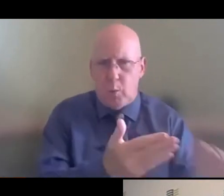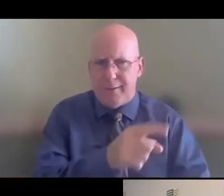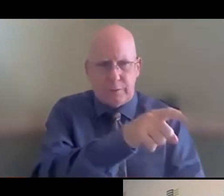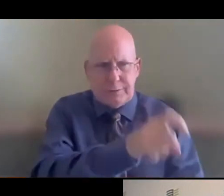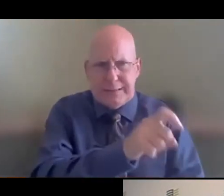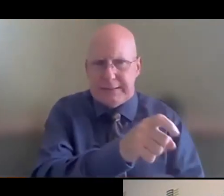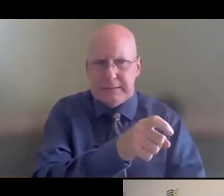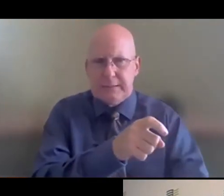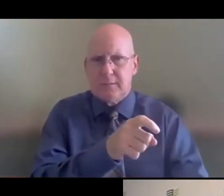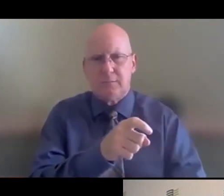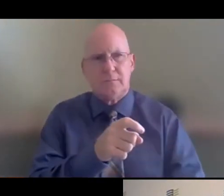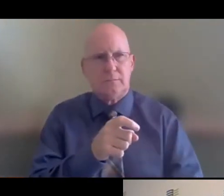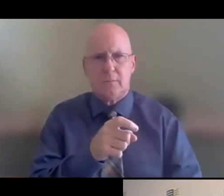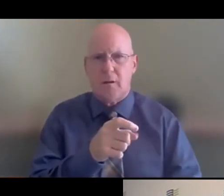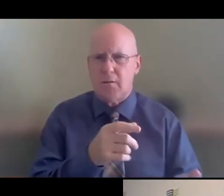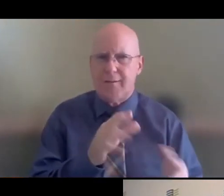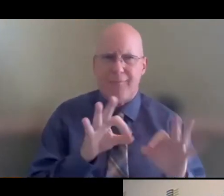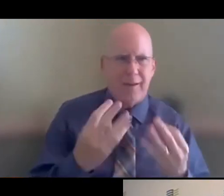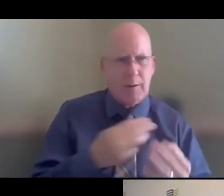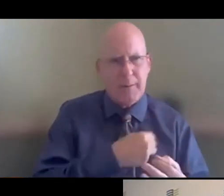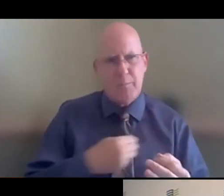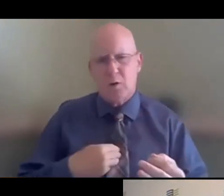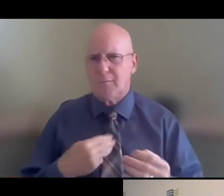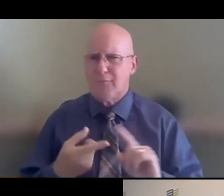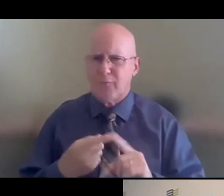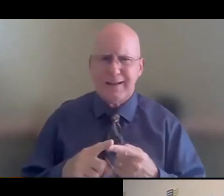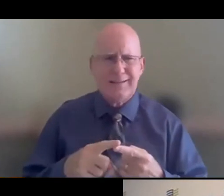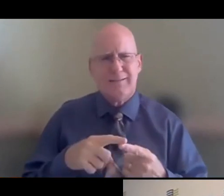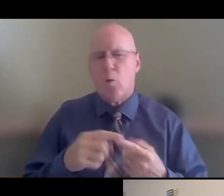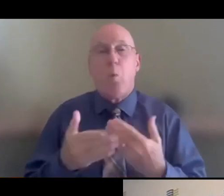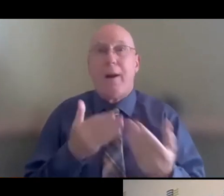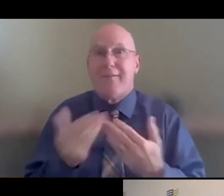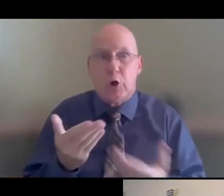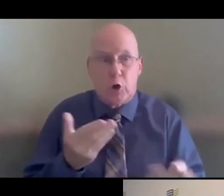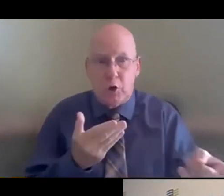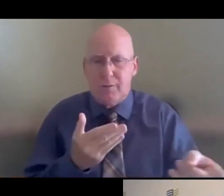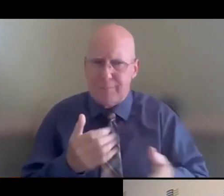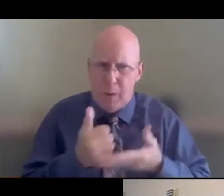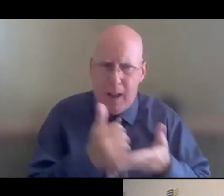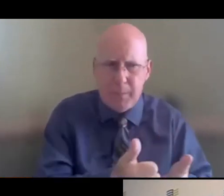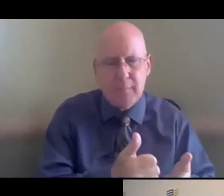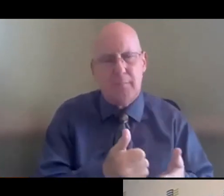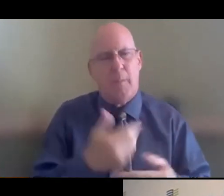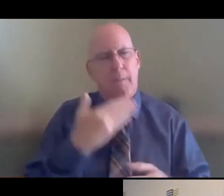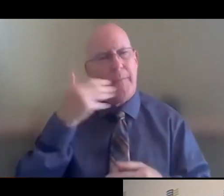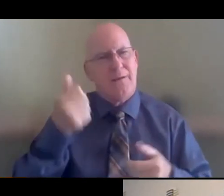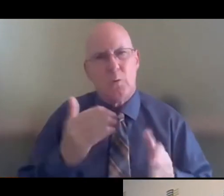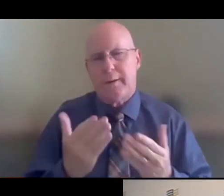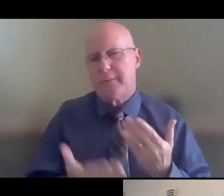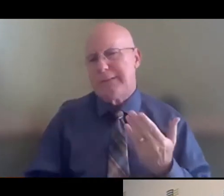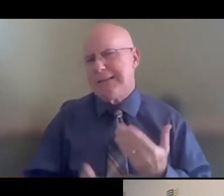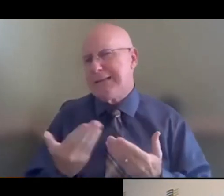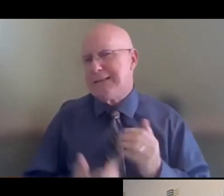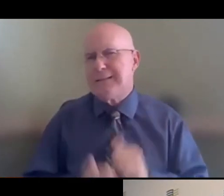need or your loved one might need in the future, to me, is there's no other way to do it with the ease and